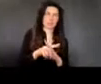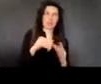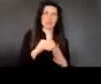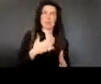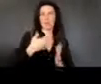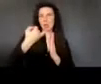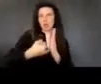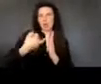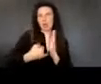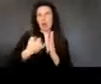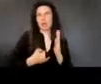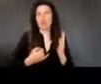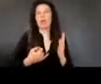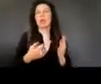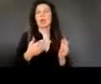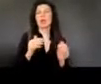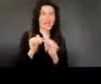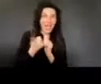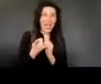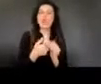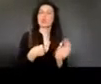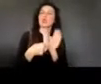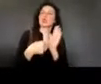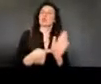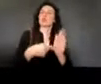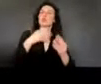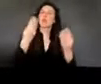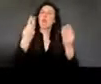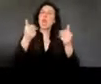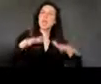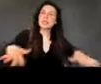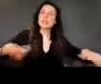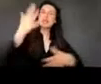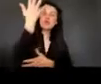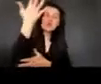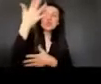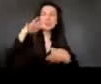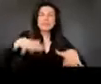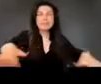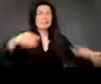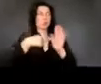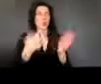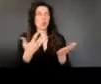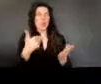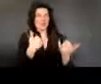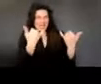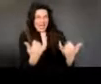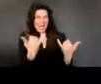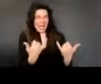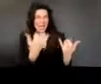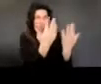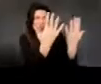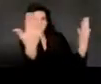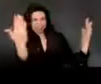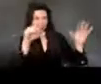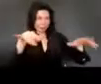through the landscape and the sort of natural motifs that are there that document what's present, as well as in some of the pieces, these sort